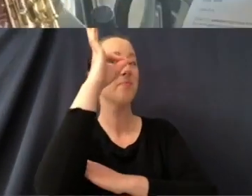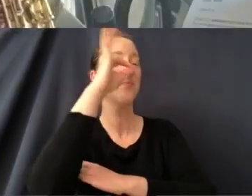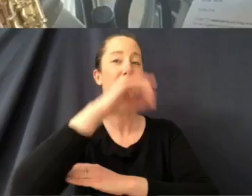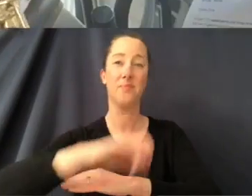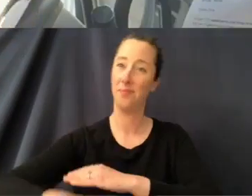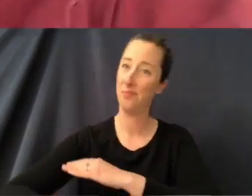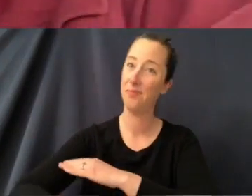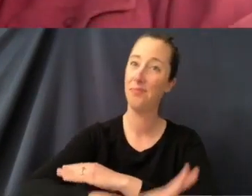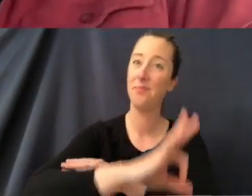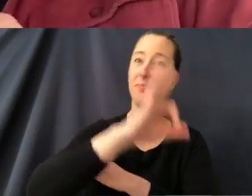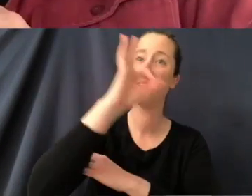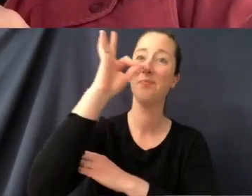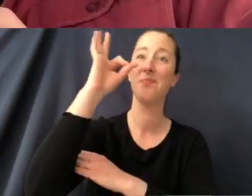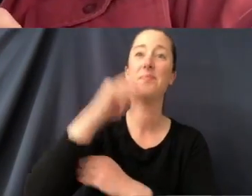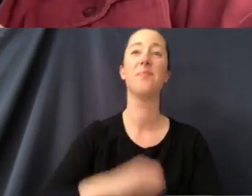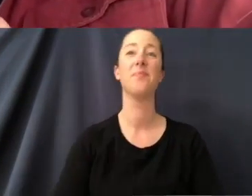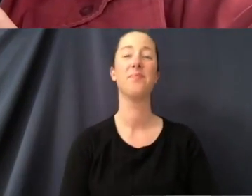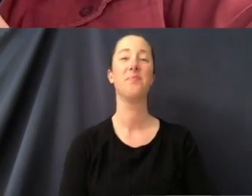Rise and shine.